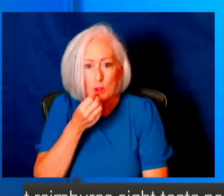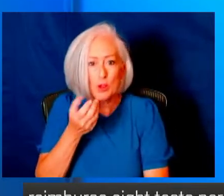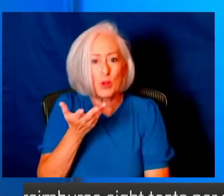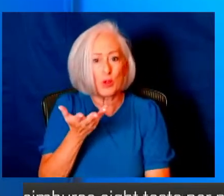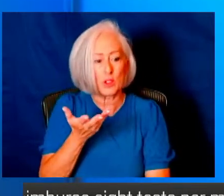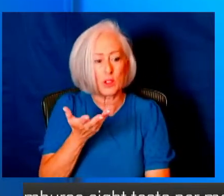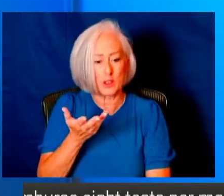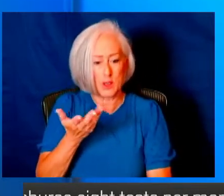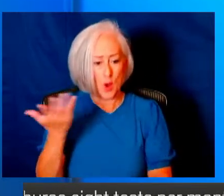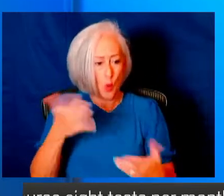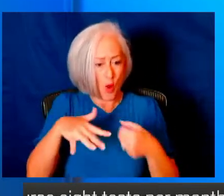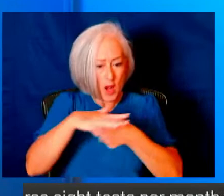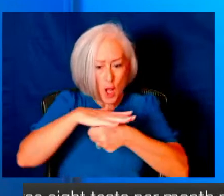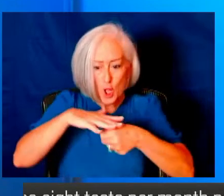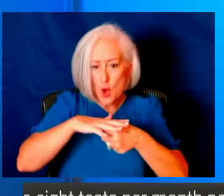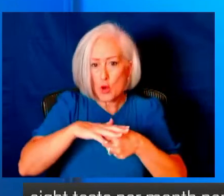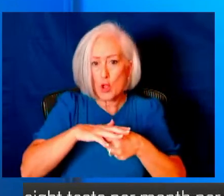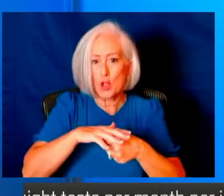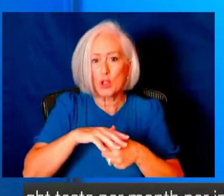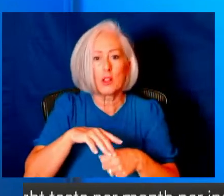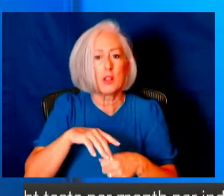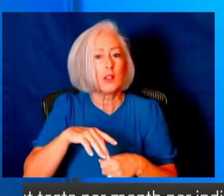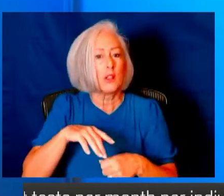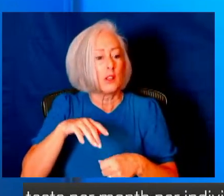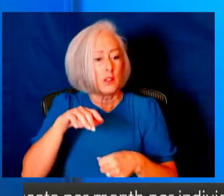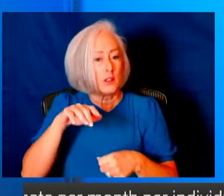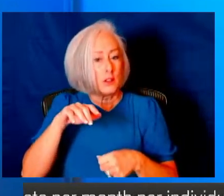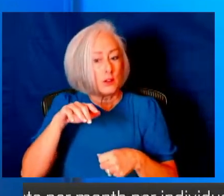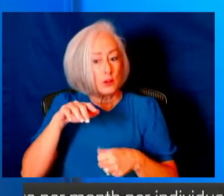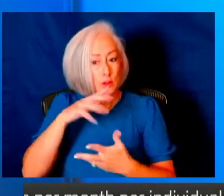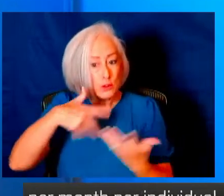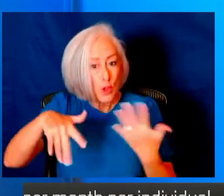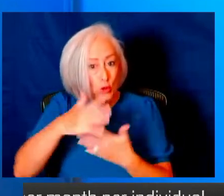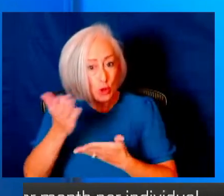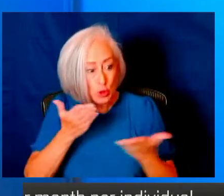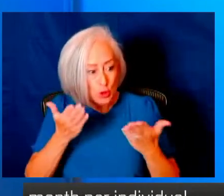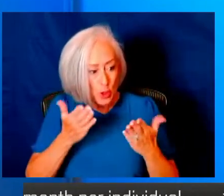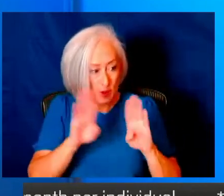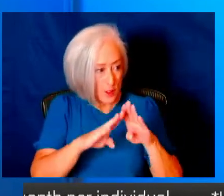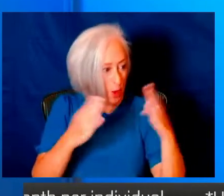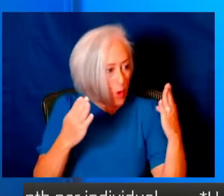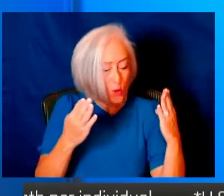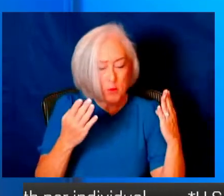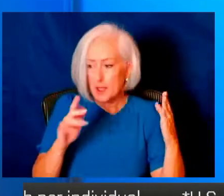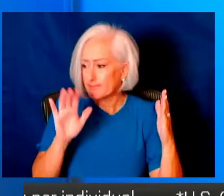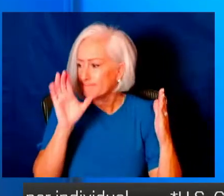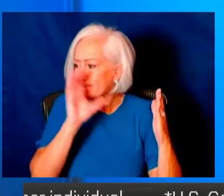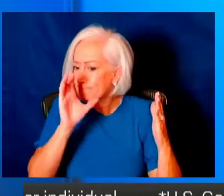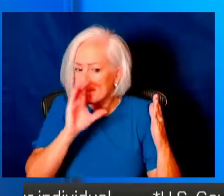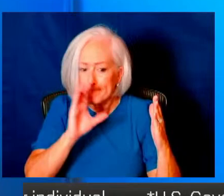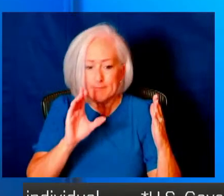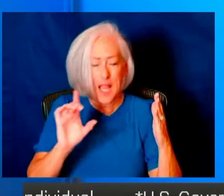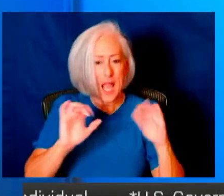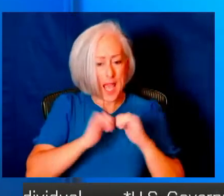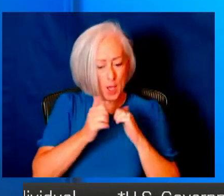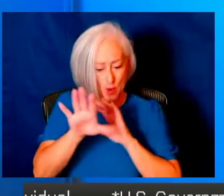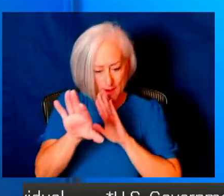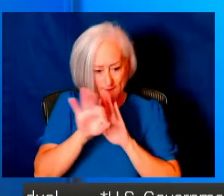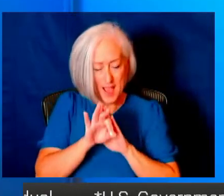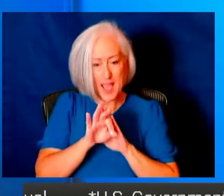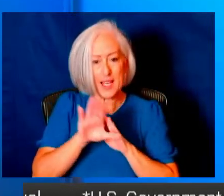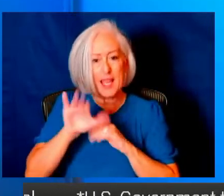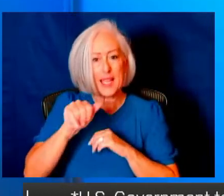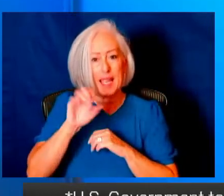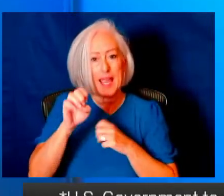local social service is open on that day so that they can try to get a case manager. And so I think one thing to highlight is their